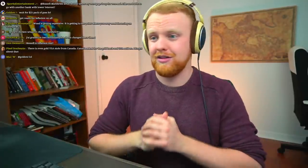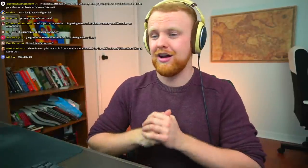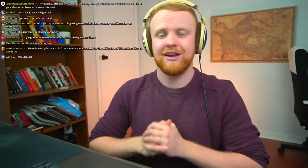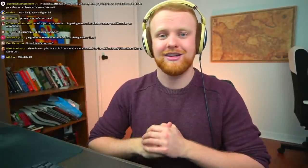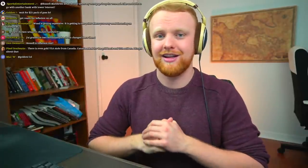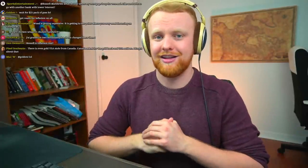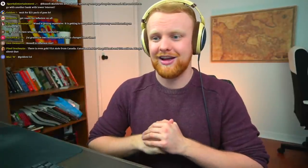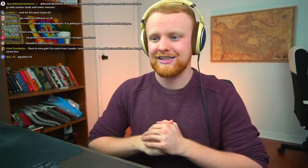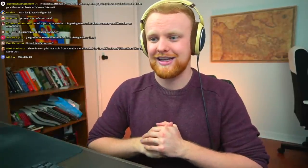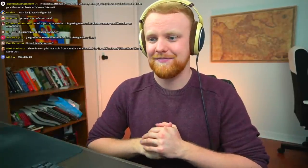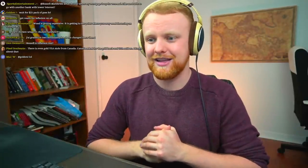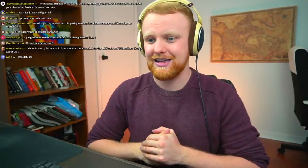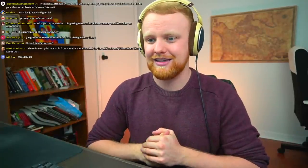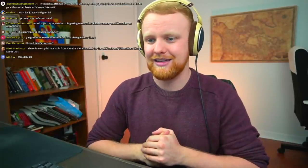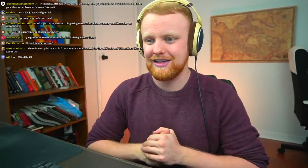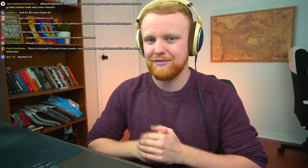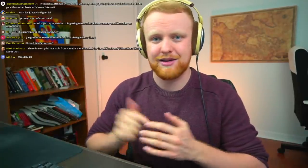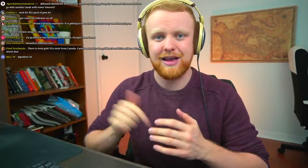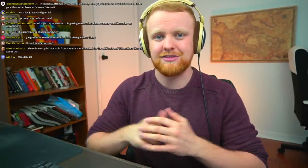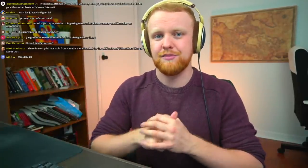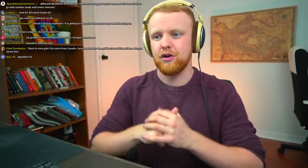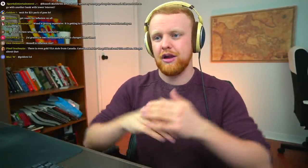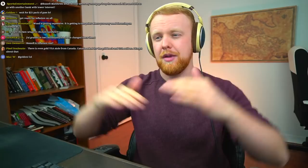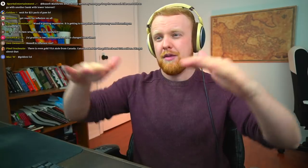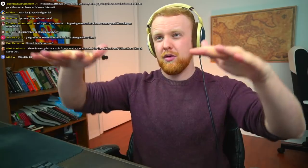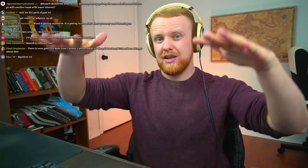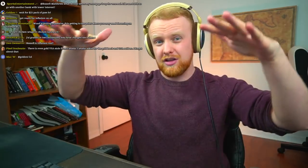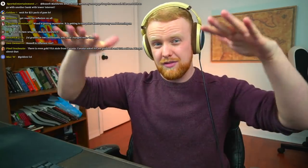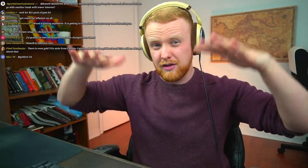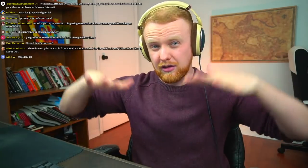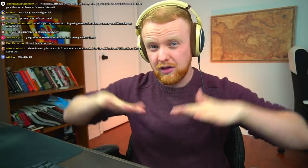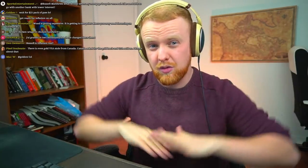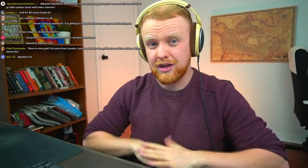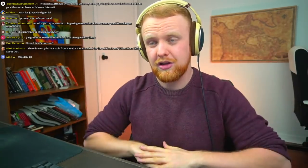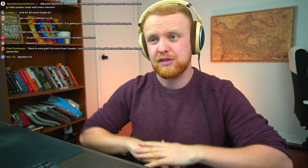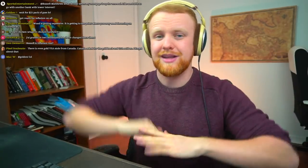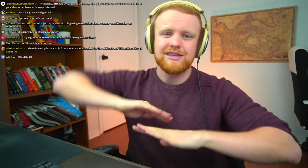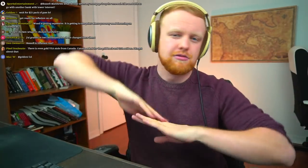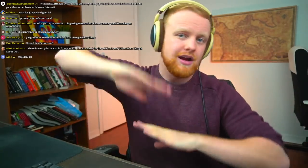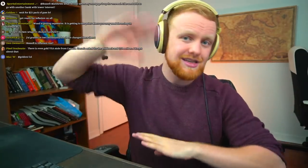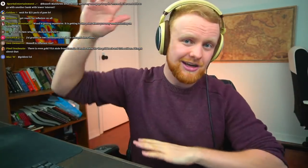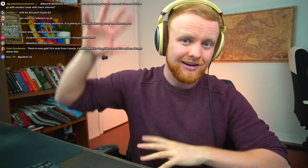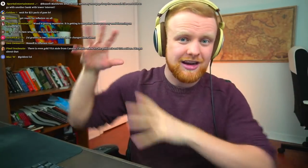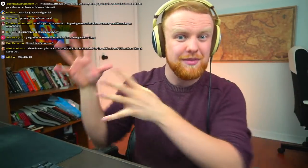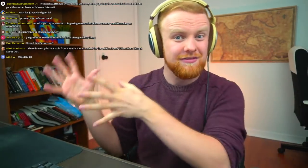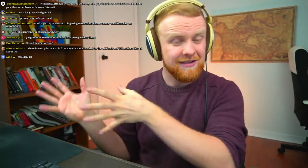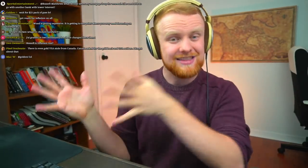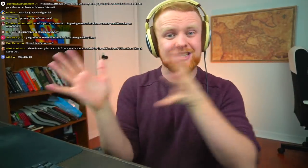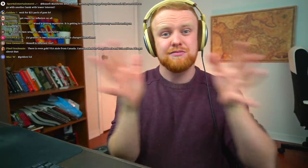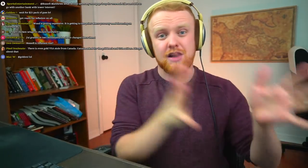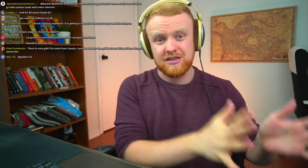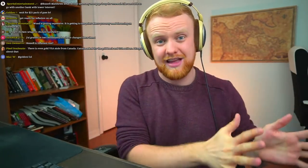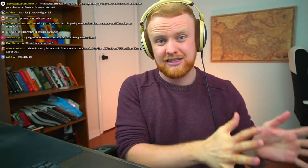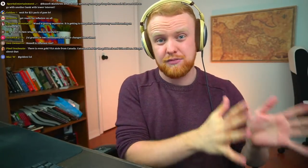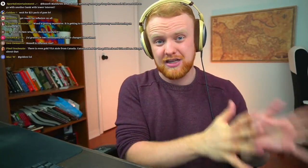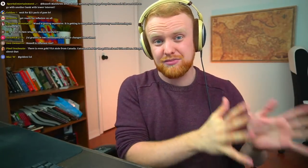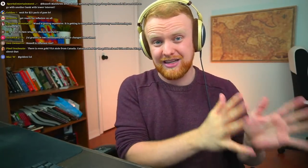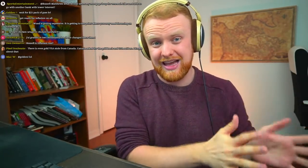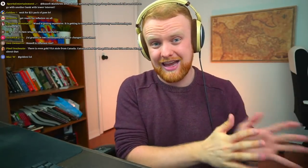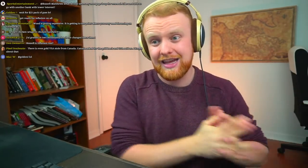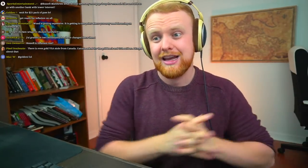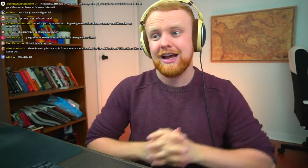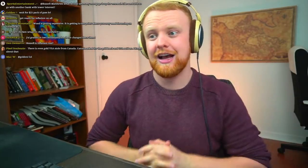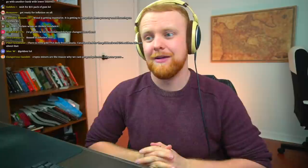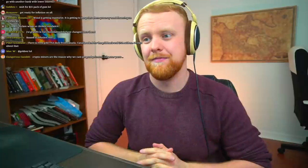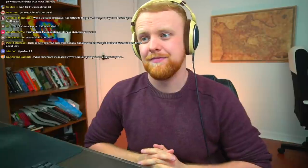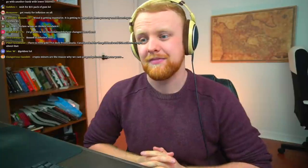about a lot in the Money Mastery program. But it's all about lowering your expenses, raising your income, investing as much of that as you possibly